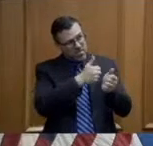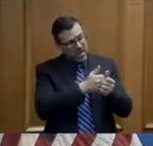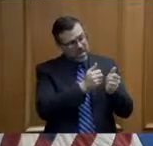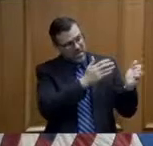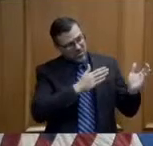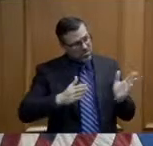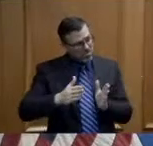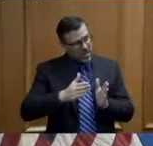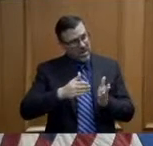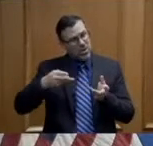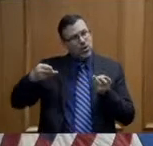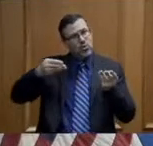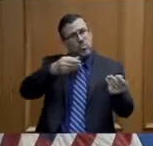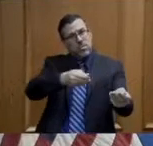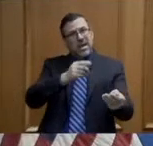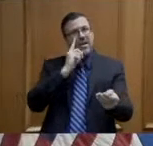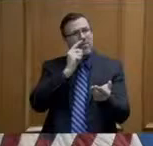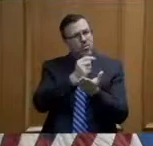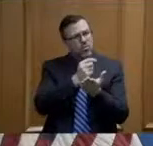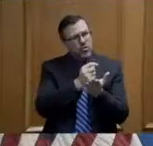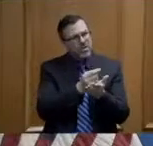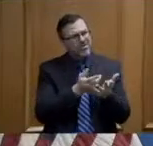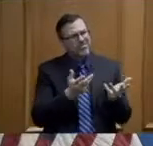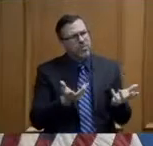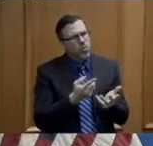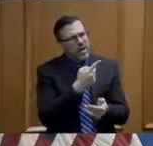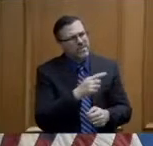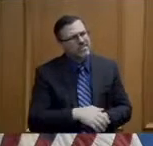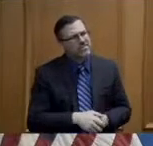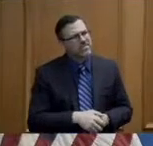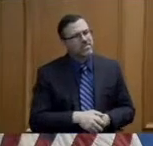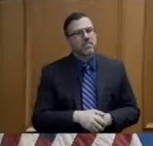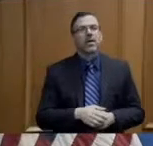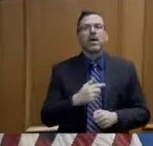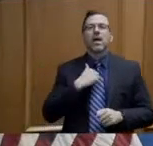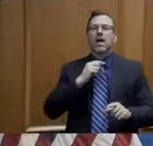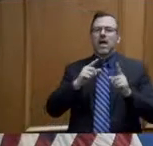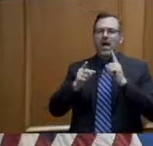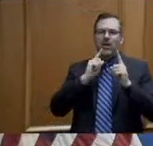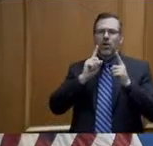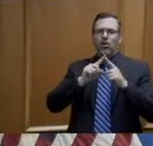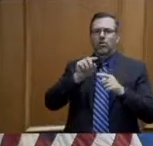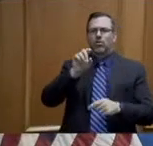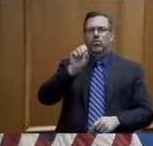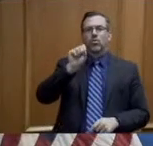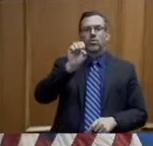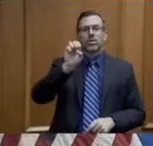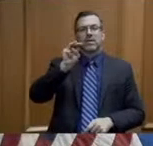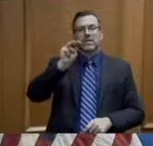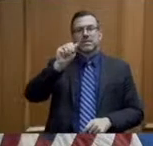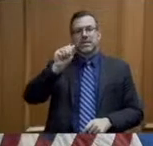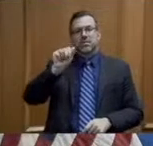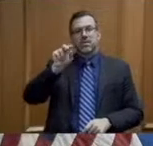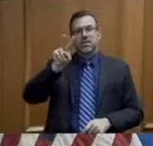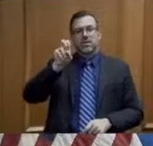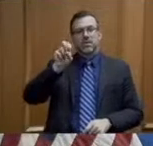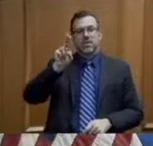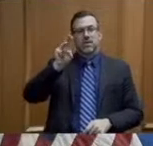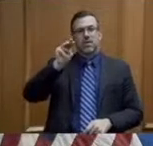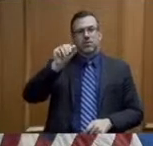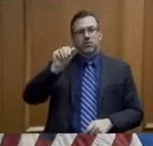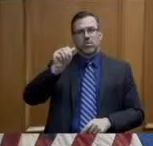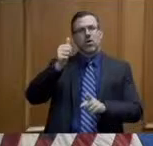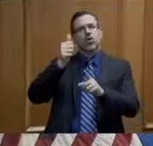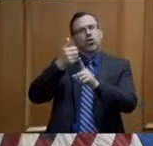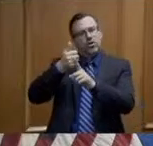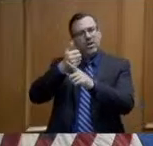to pay for that treatment, and what is it? I spoke today with Seema Verma, who is the administrator for CMS